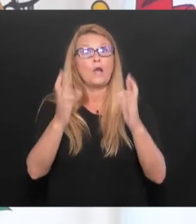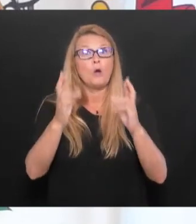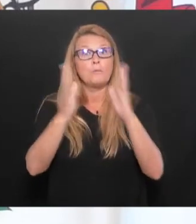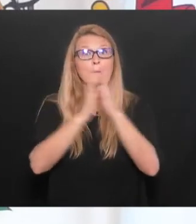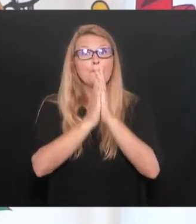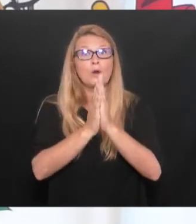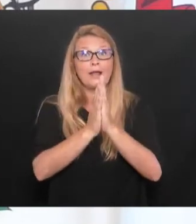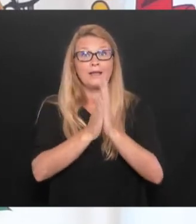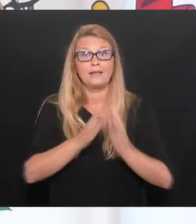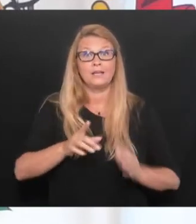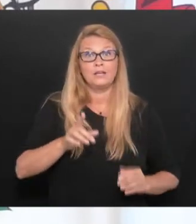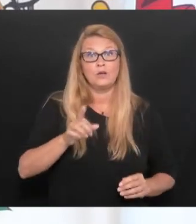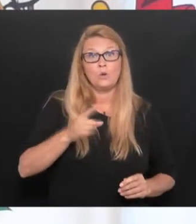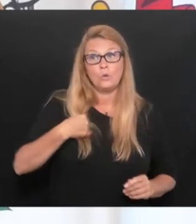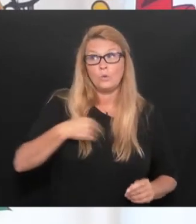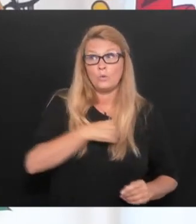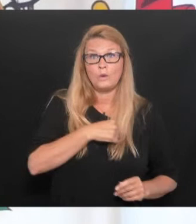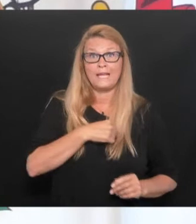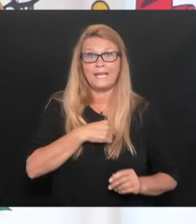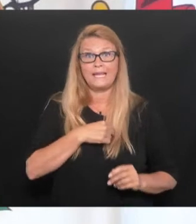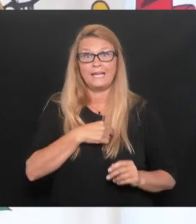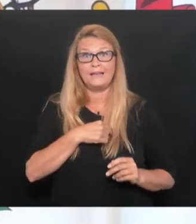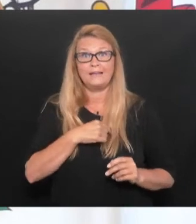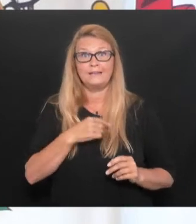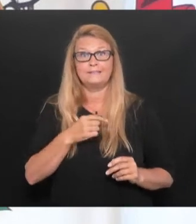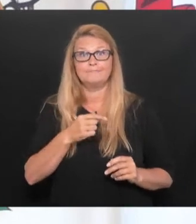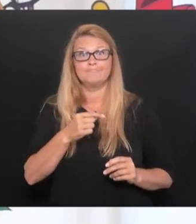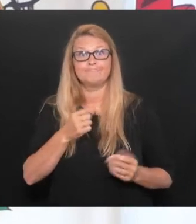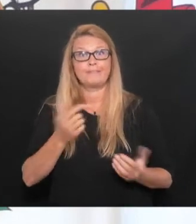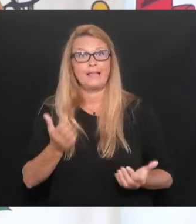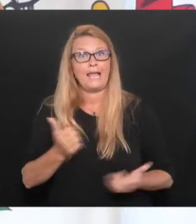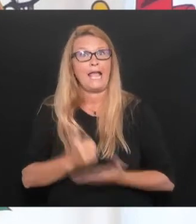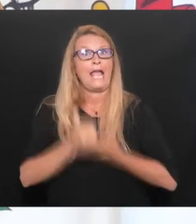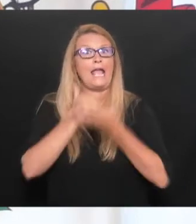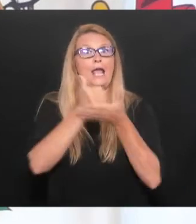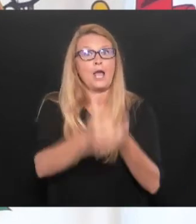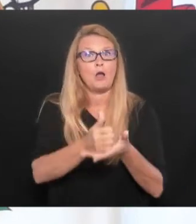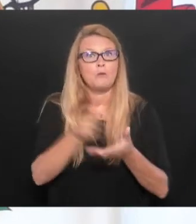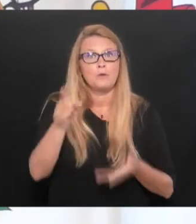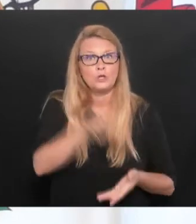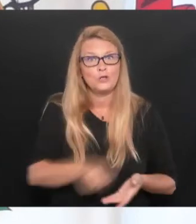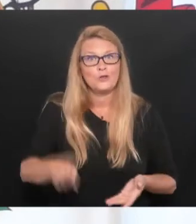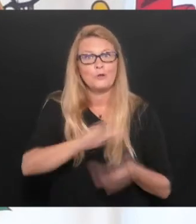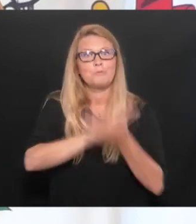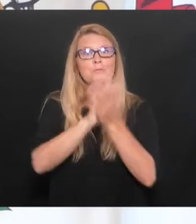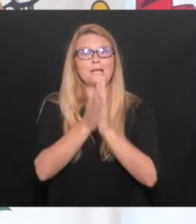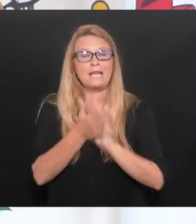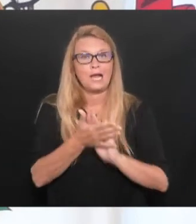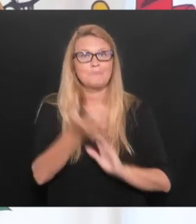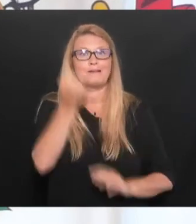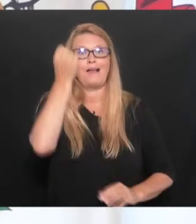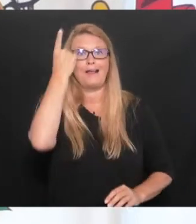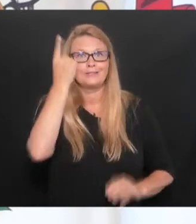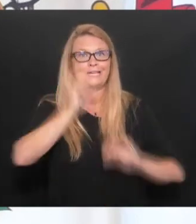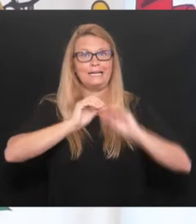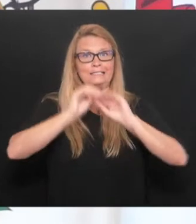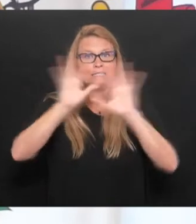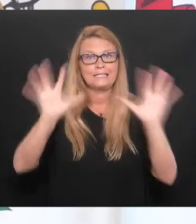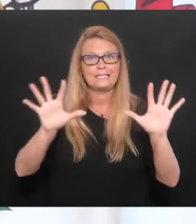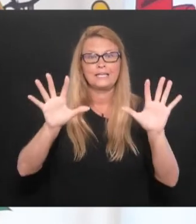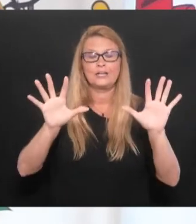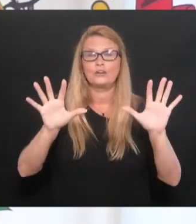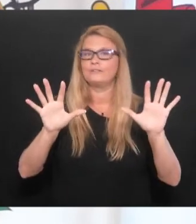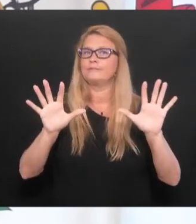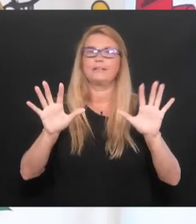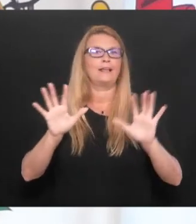really and truly if we raise your level of concern and this thing goes away, what have we lost?